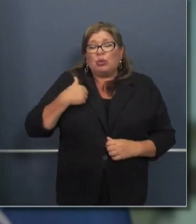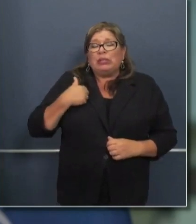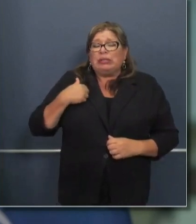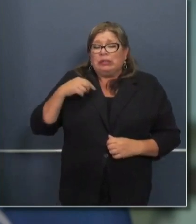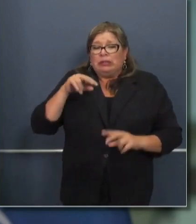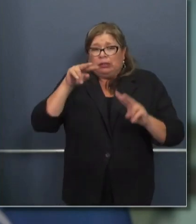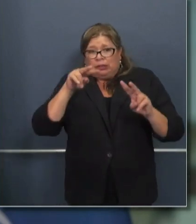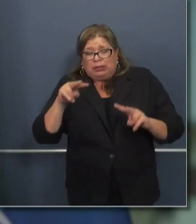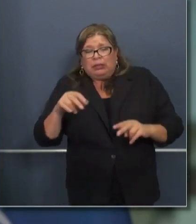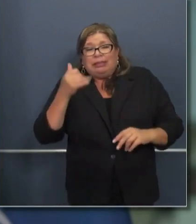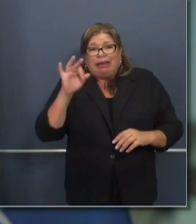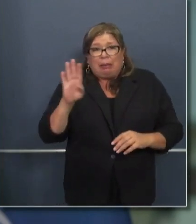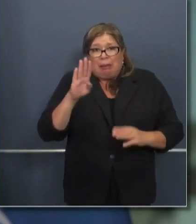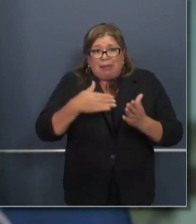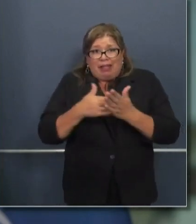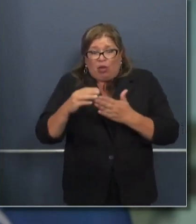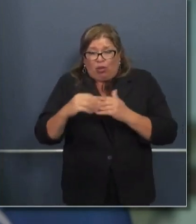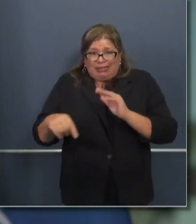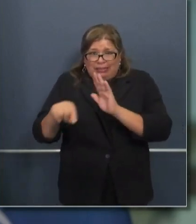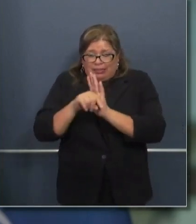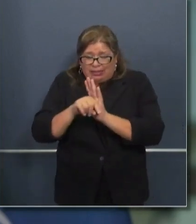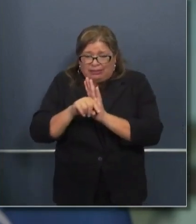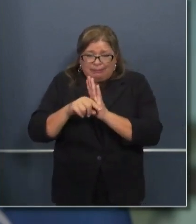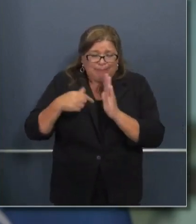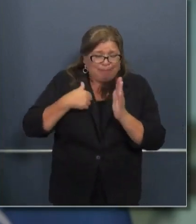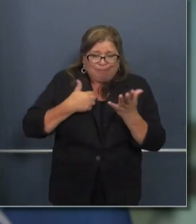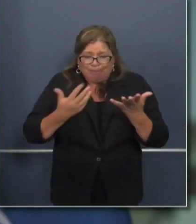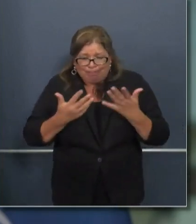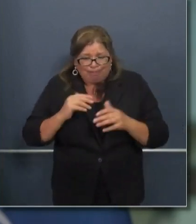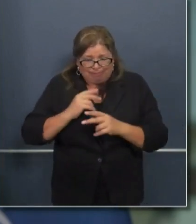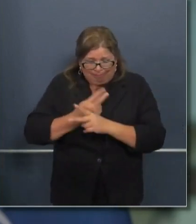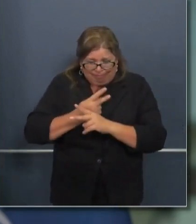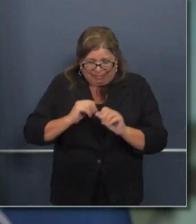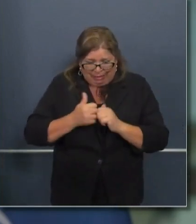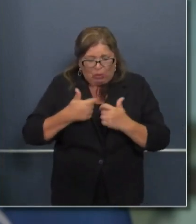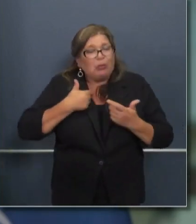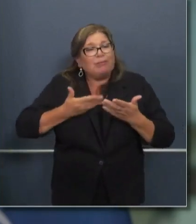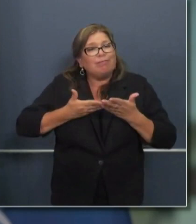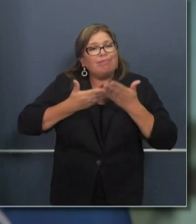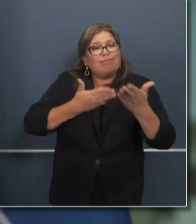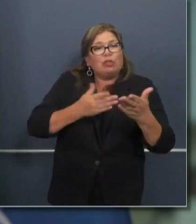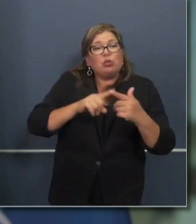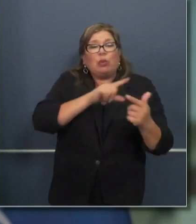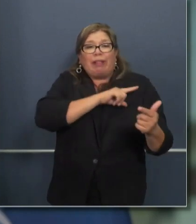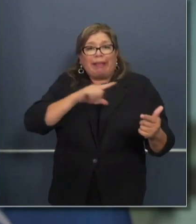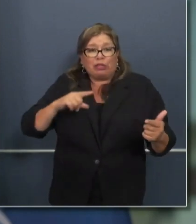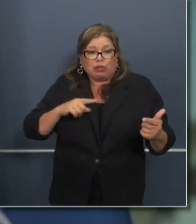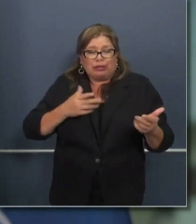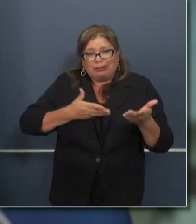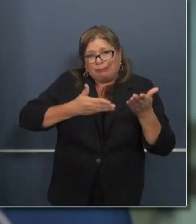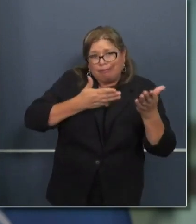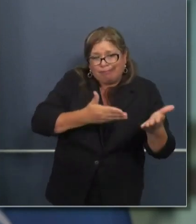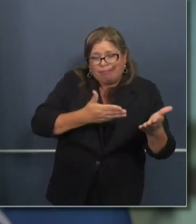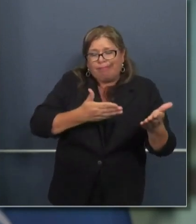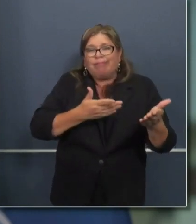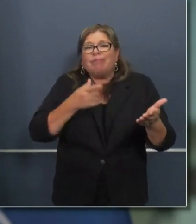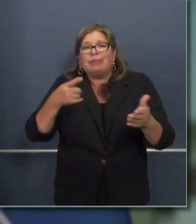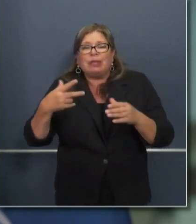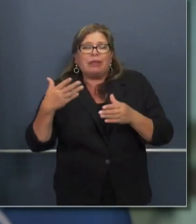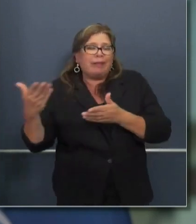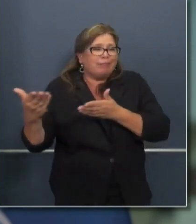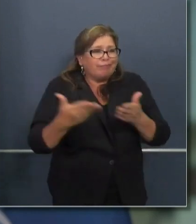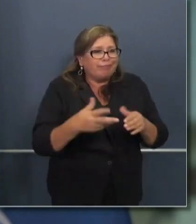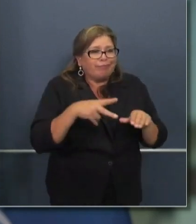down. I put out a proposal to the legislature and knocked that down. They went even further. We worked